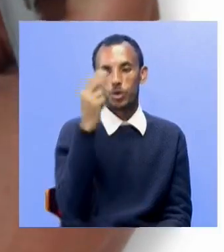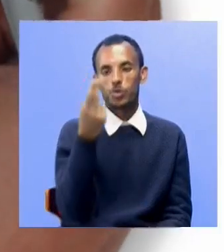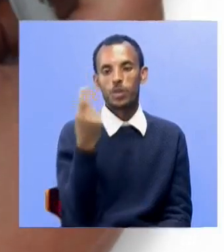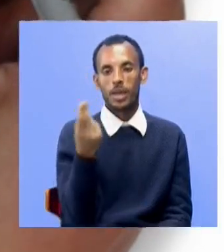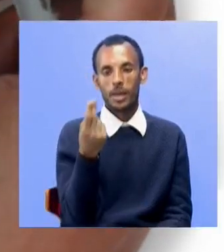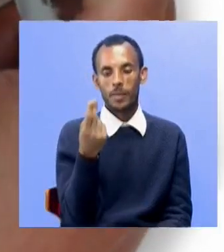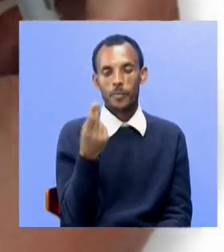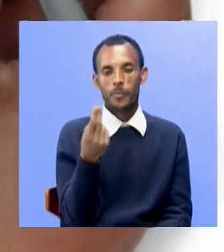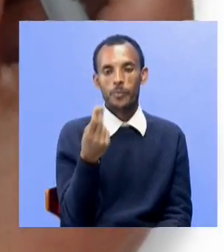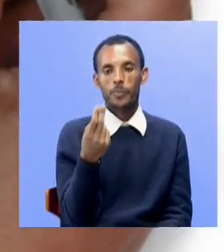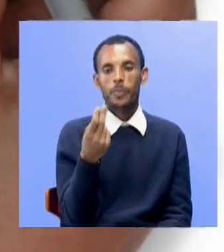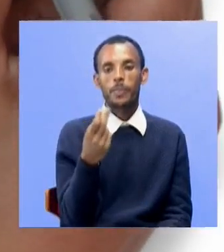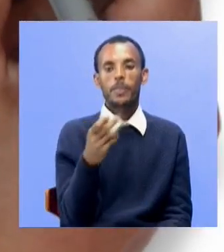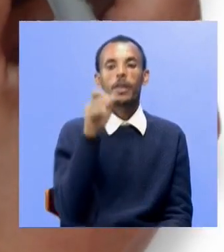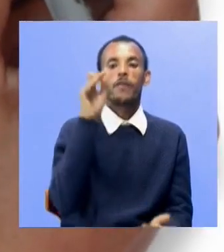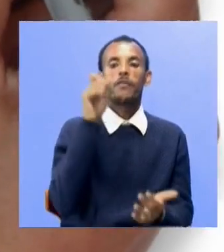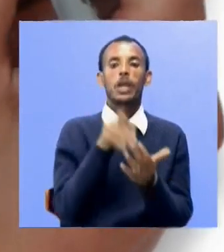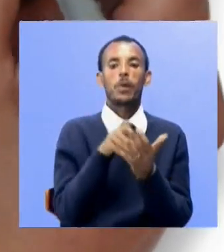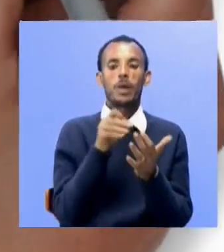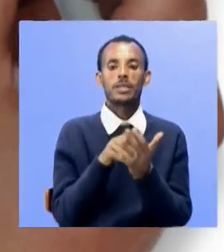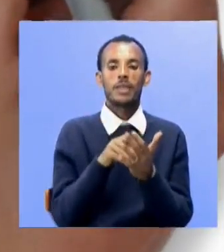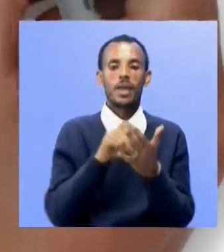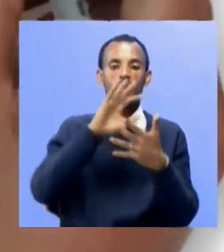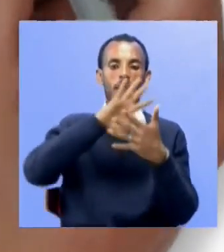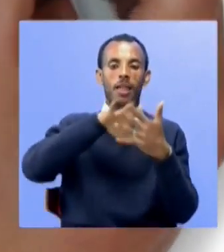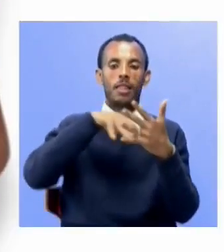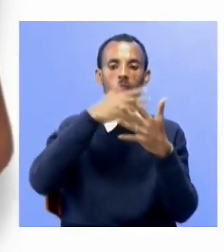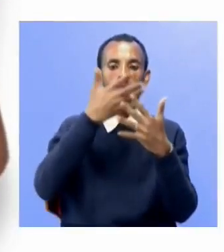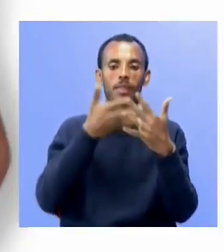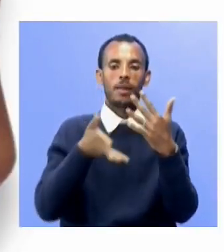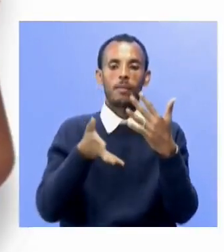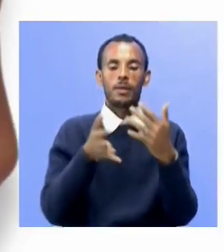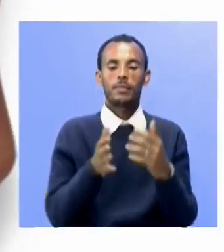using frequency table.